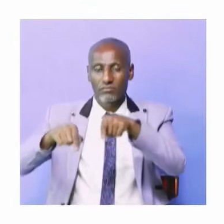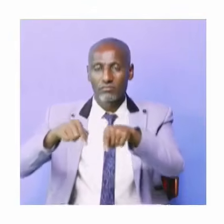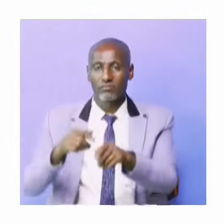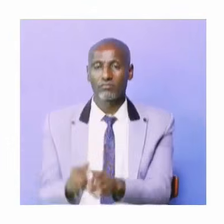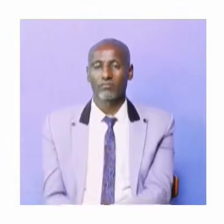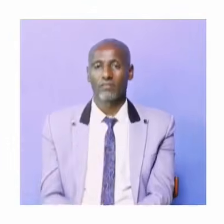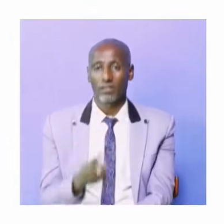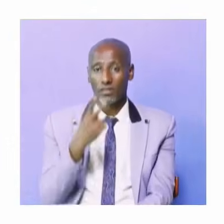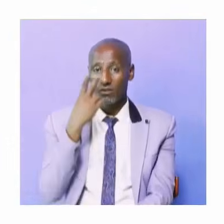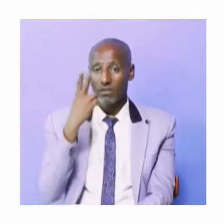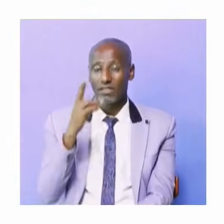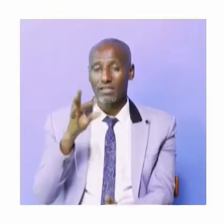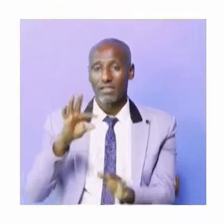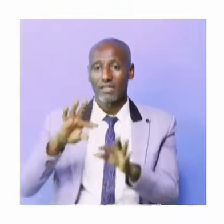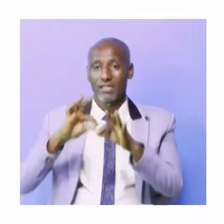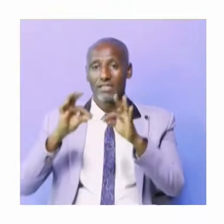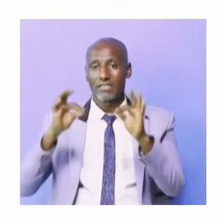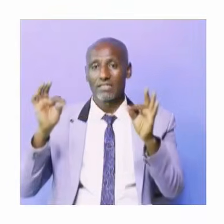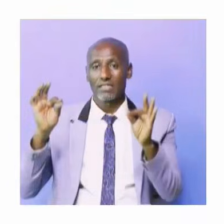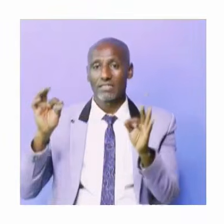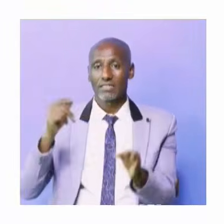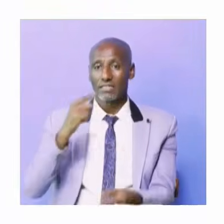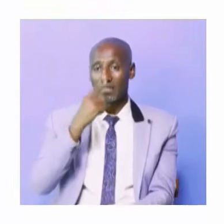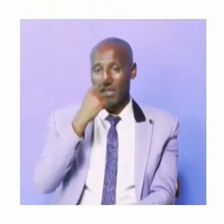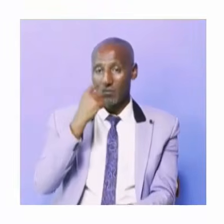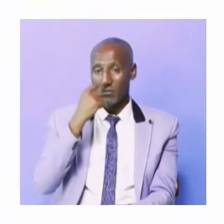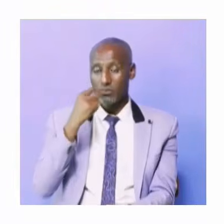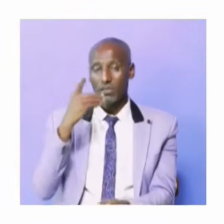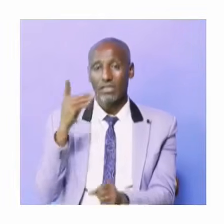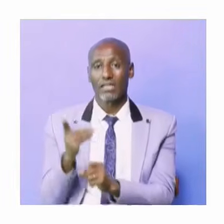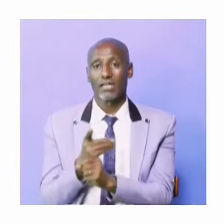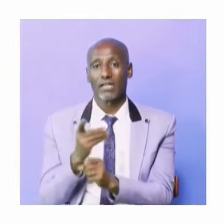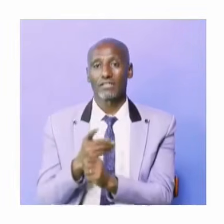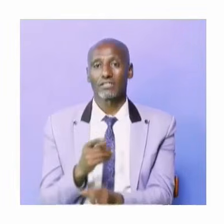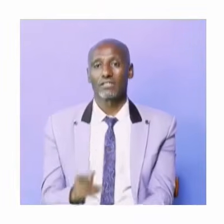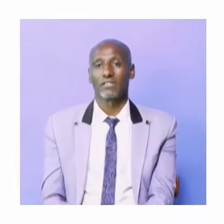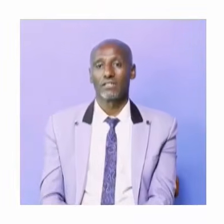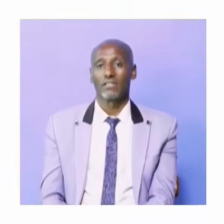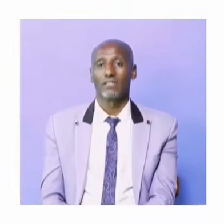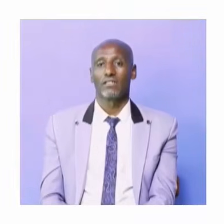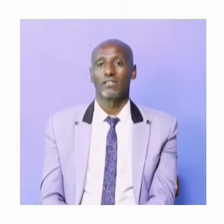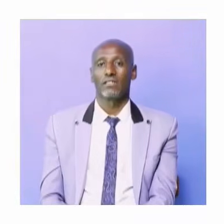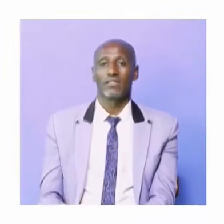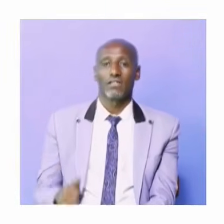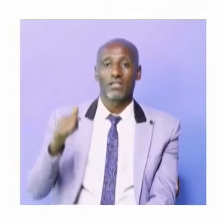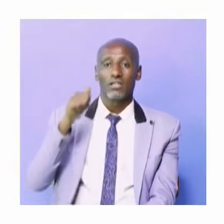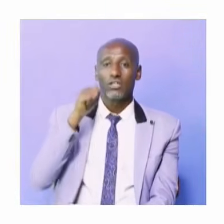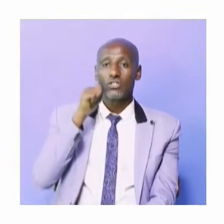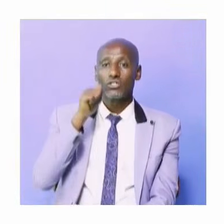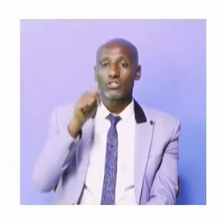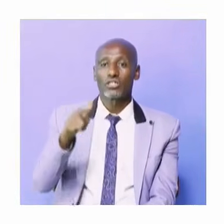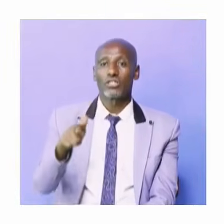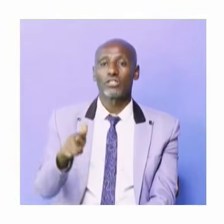Look at this sentence. It is habitual action, and I will show you how or why. She